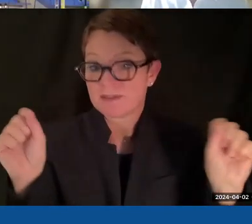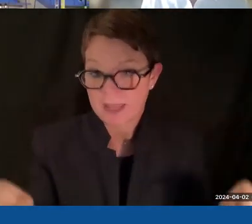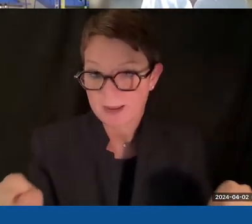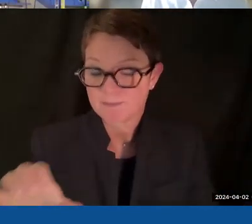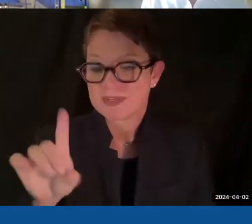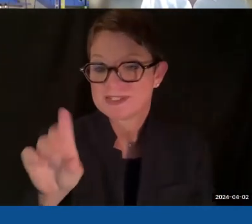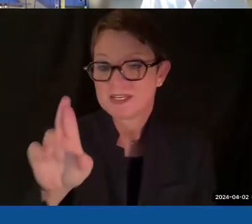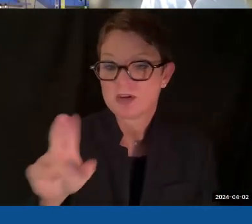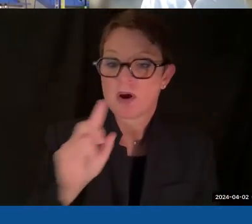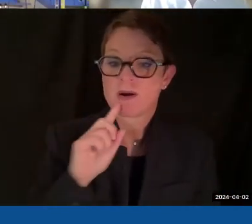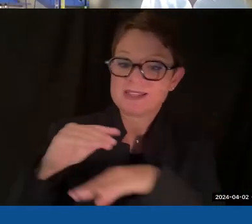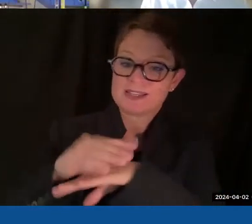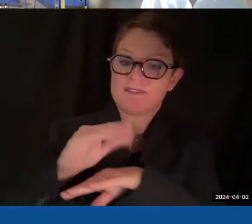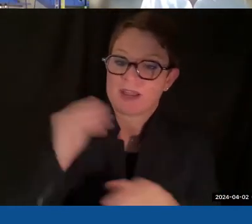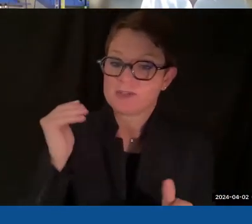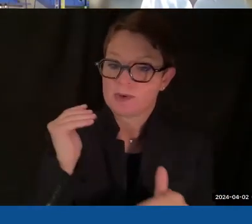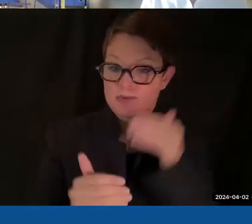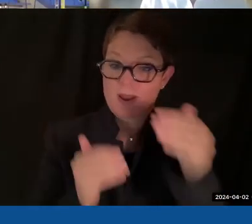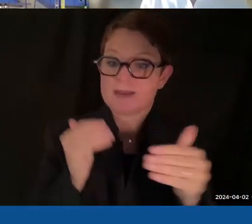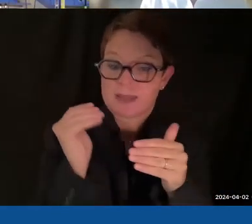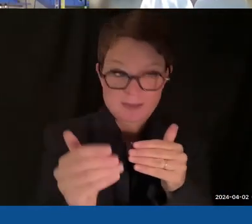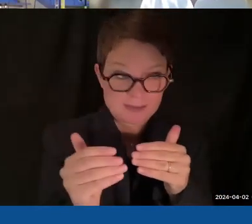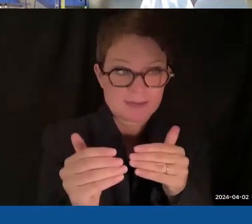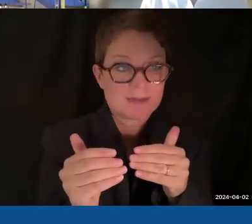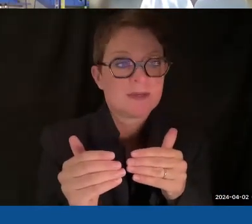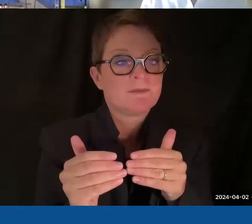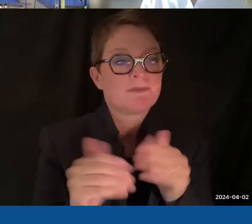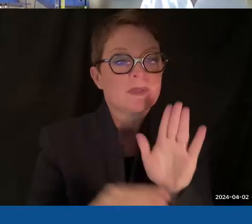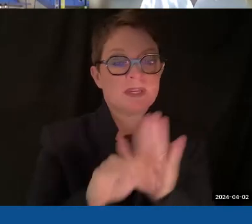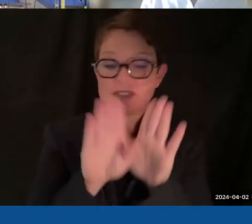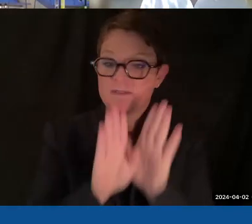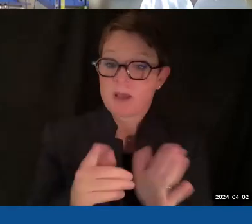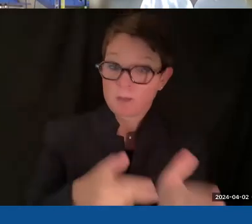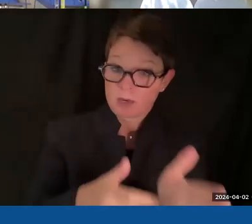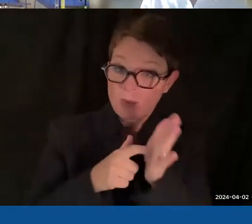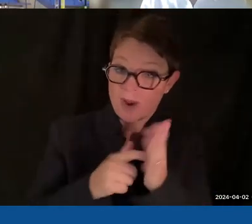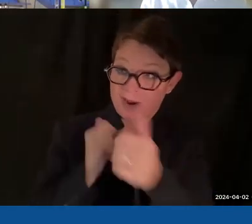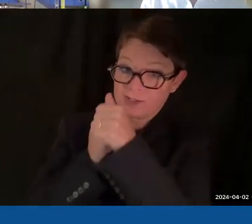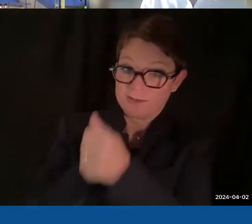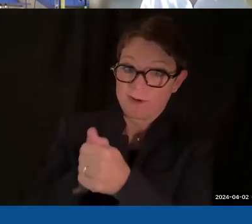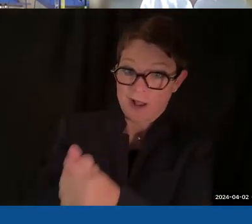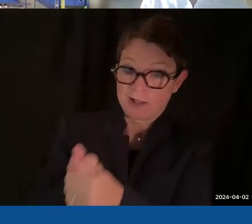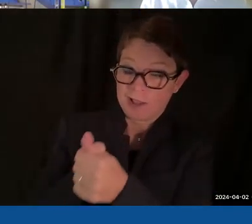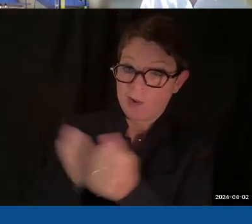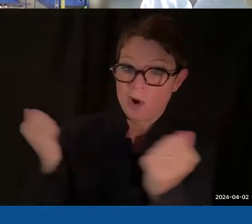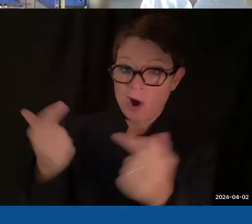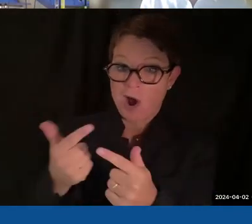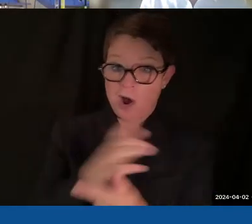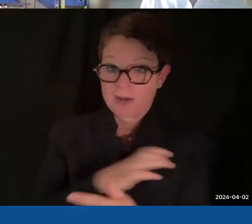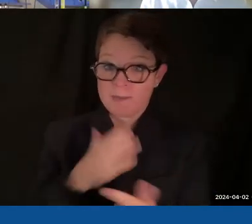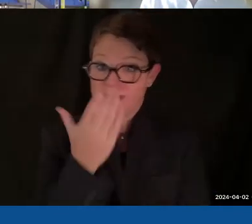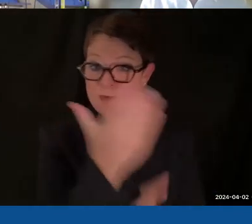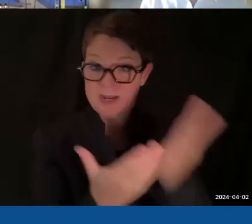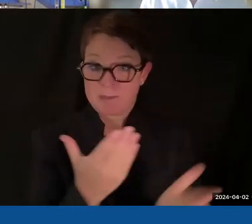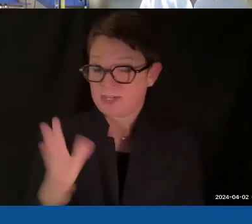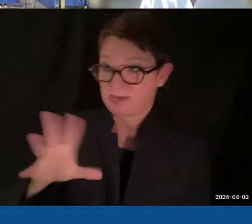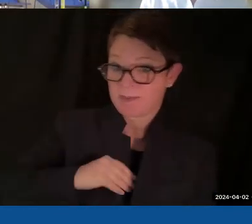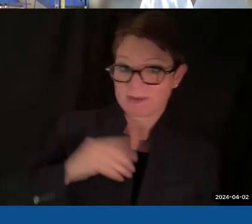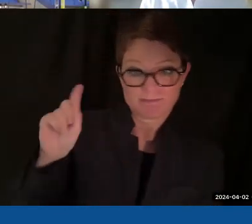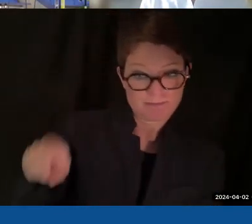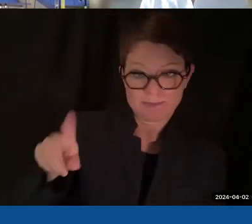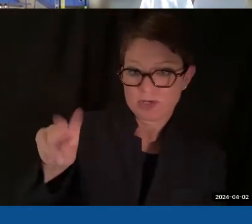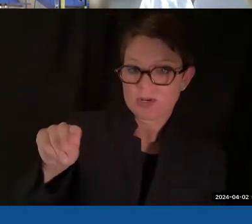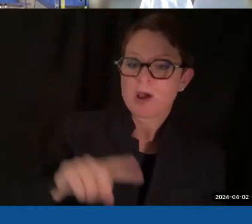CDR is an advisory process. Developers are not required to adopt CDR committee recommendations, but